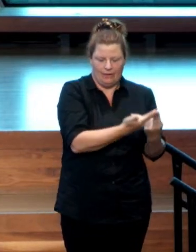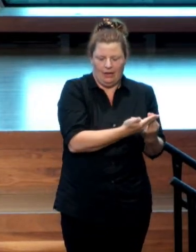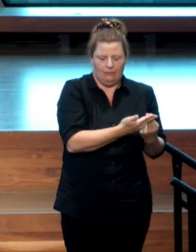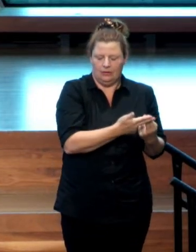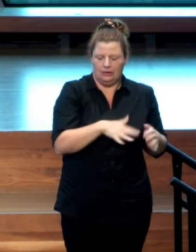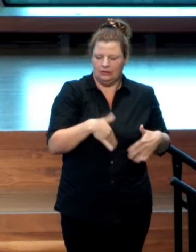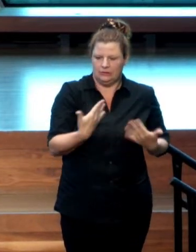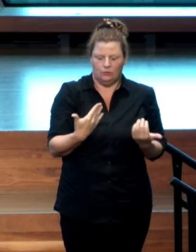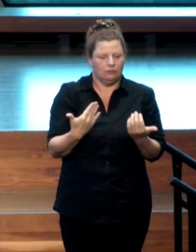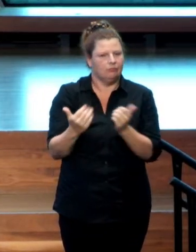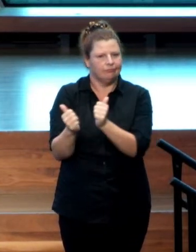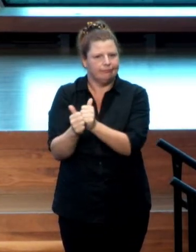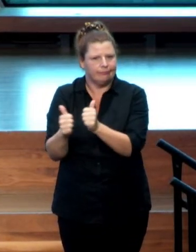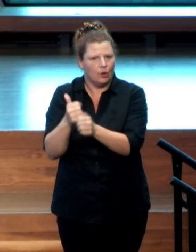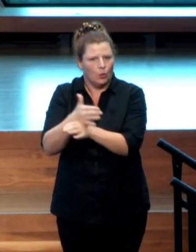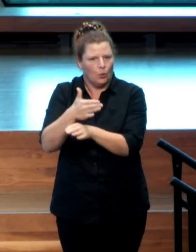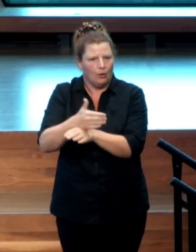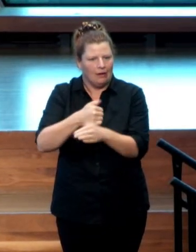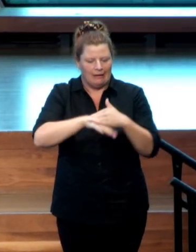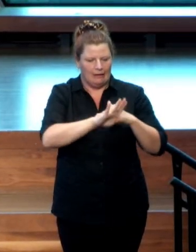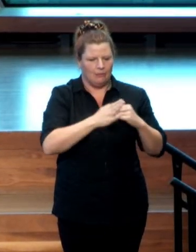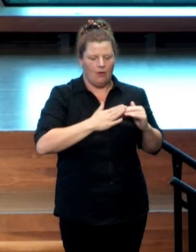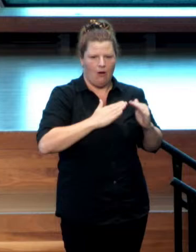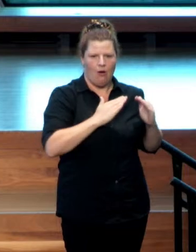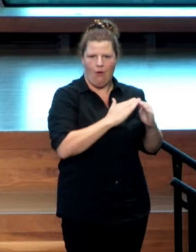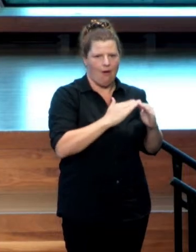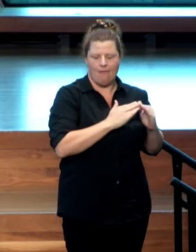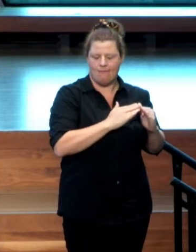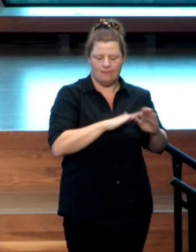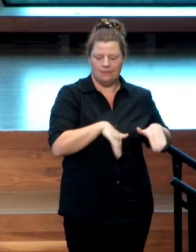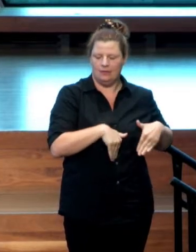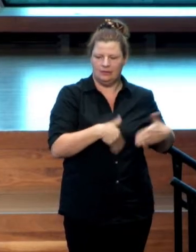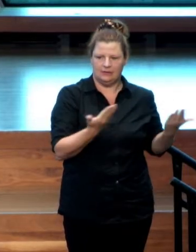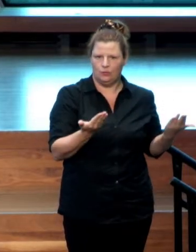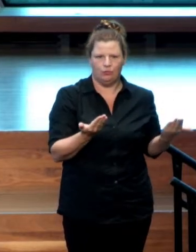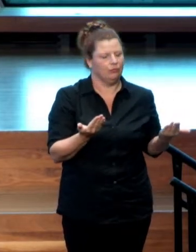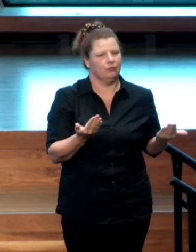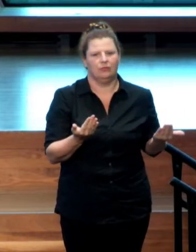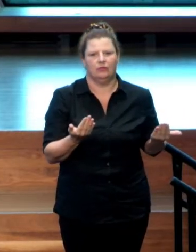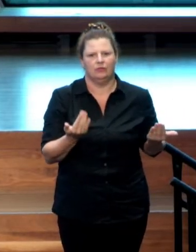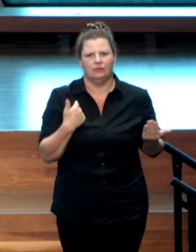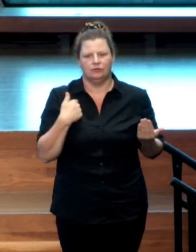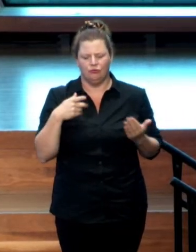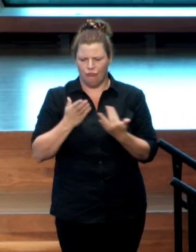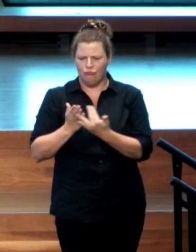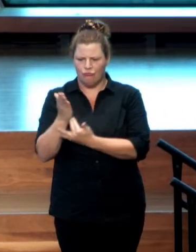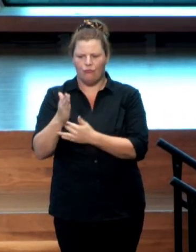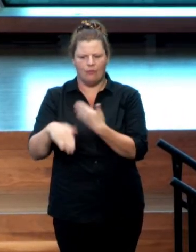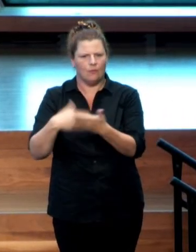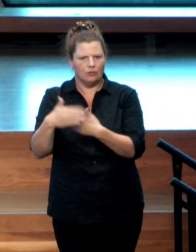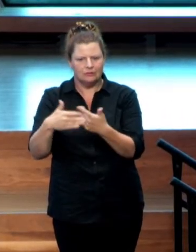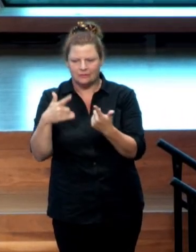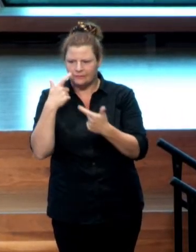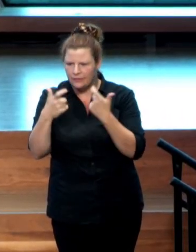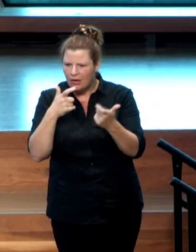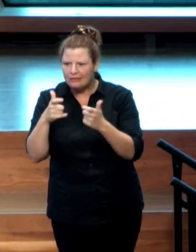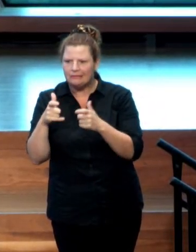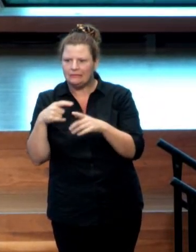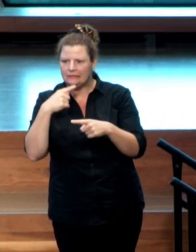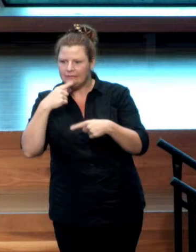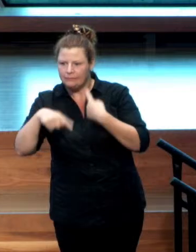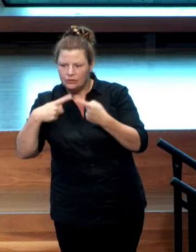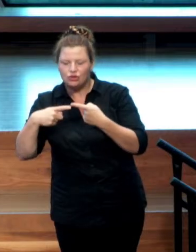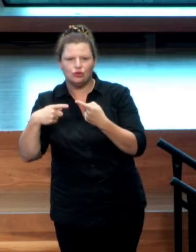the material in my home. And, I think through the process, finding a voice to tell